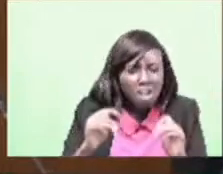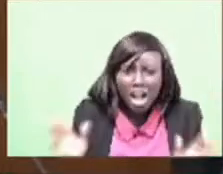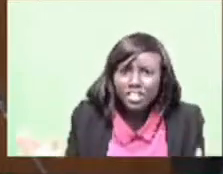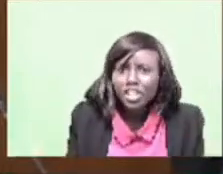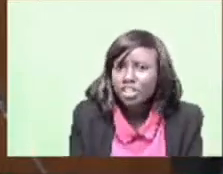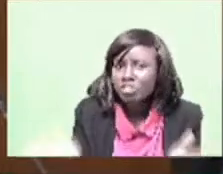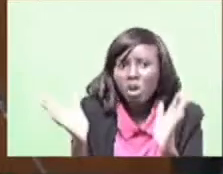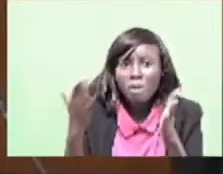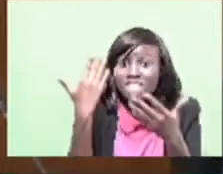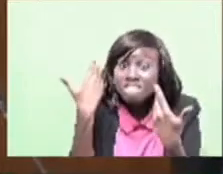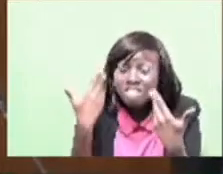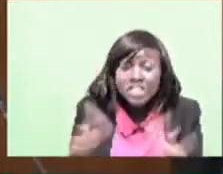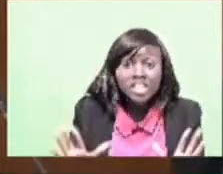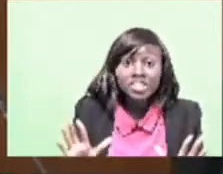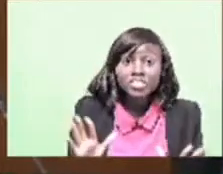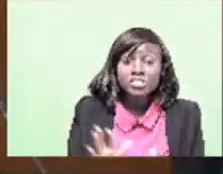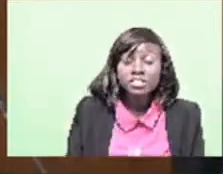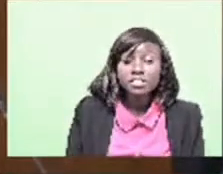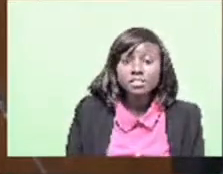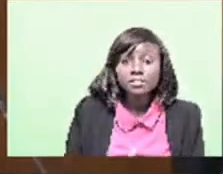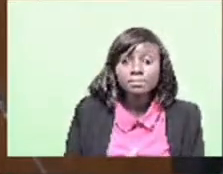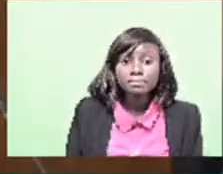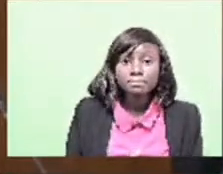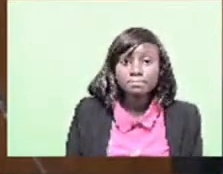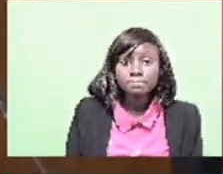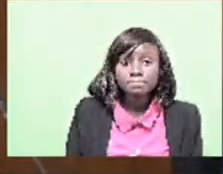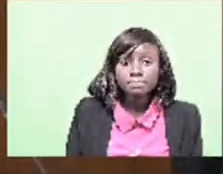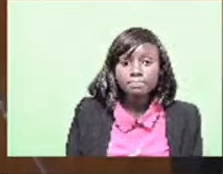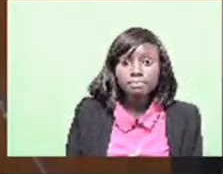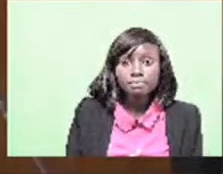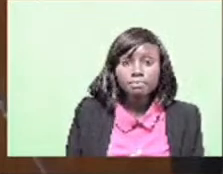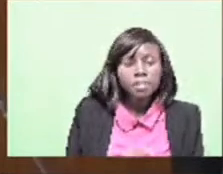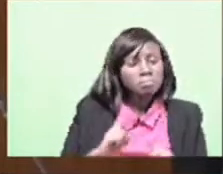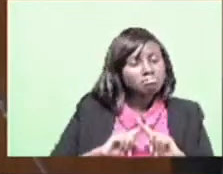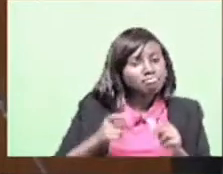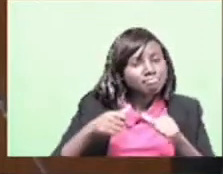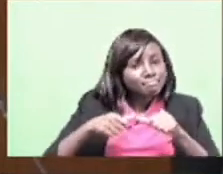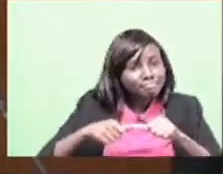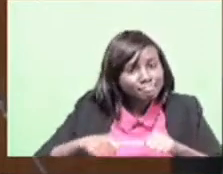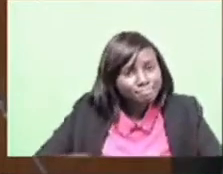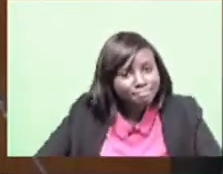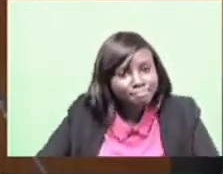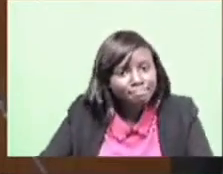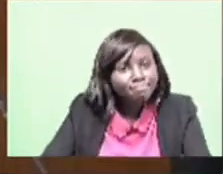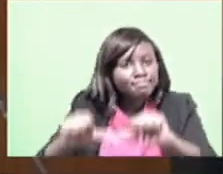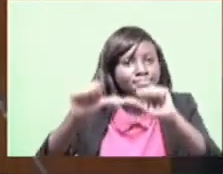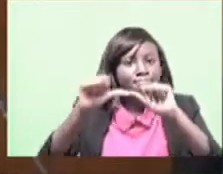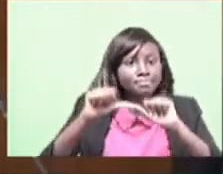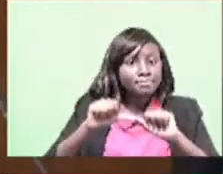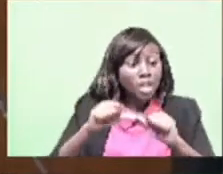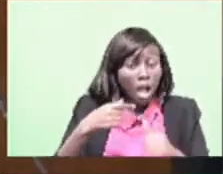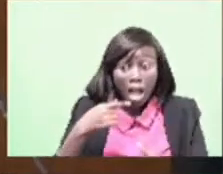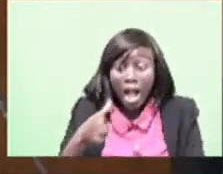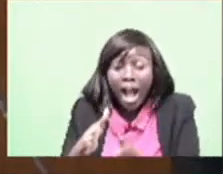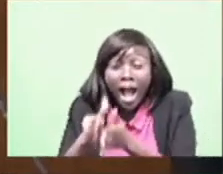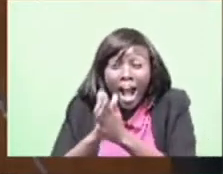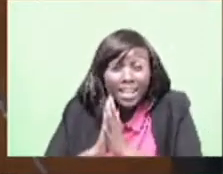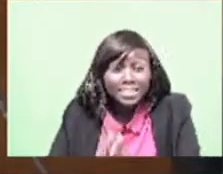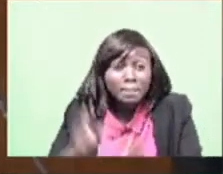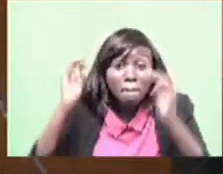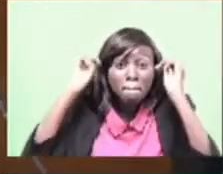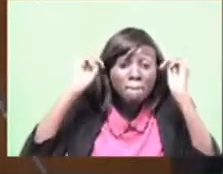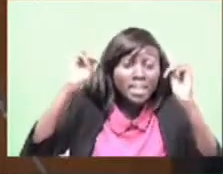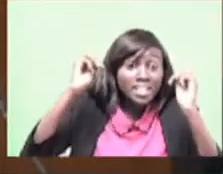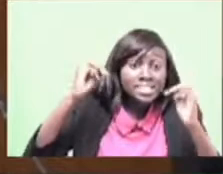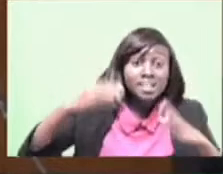the persuasion. We kept saying that we will continue. We kept asking the health experts, go out there and tell the